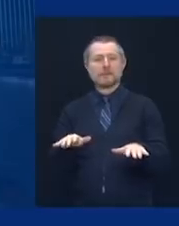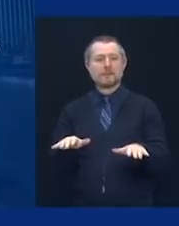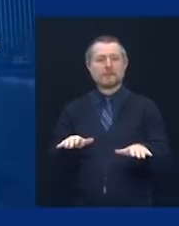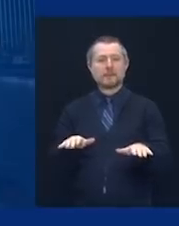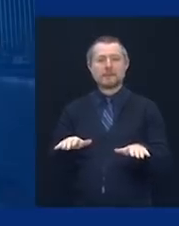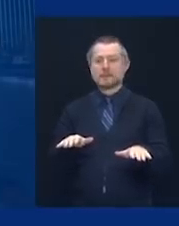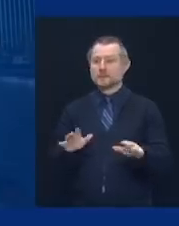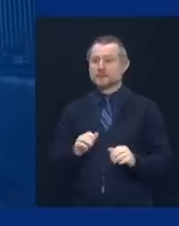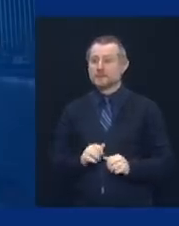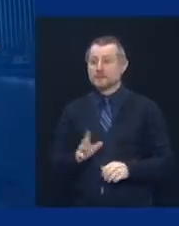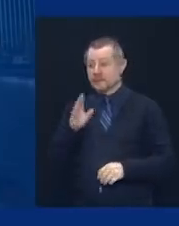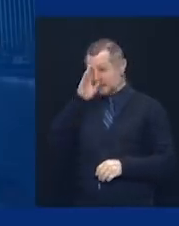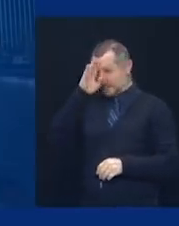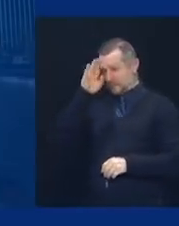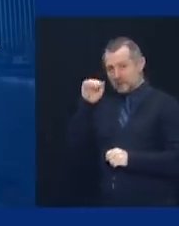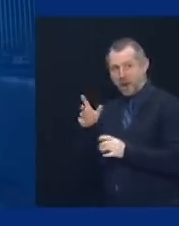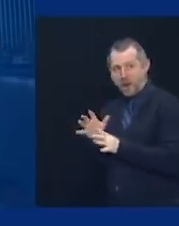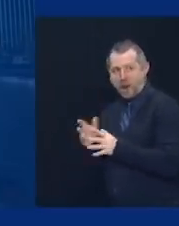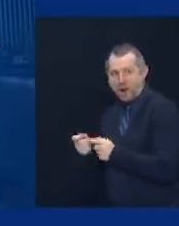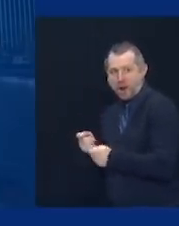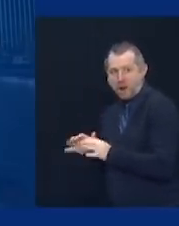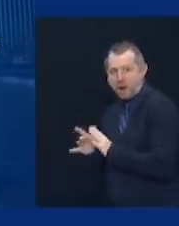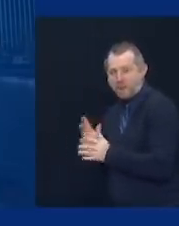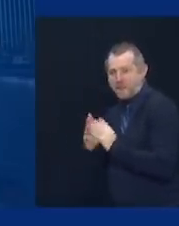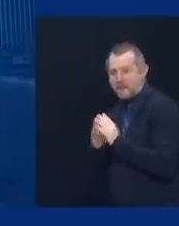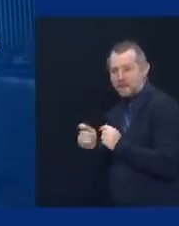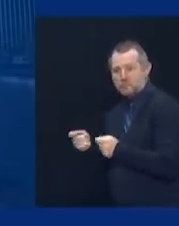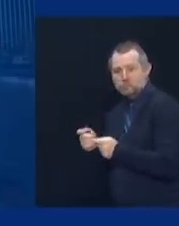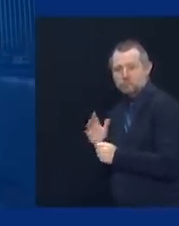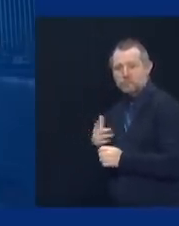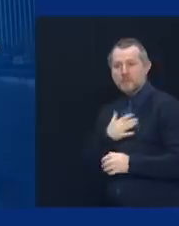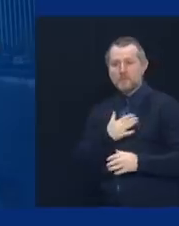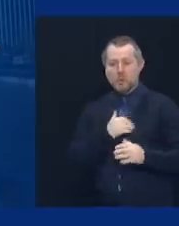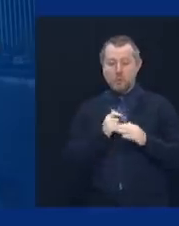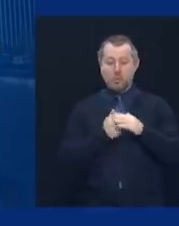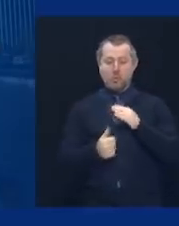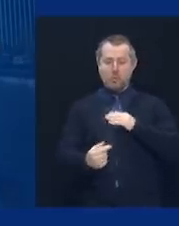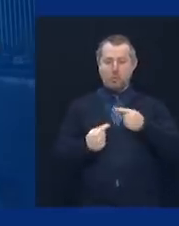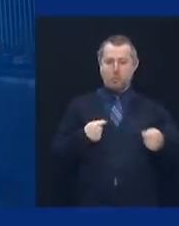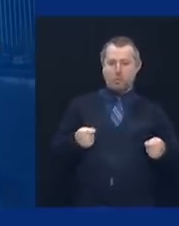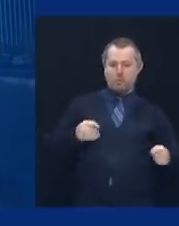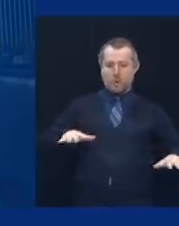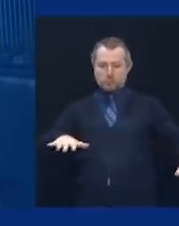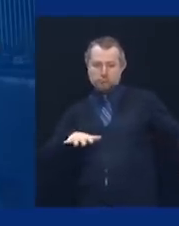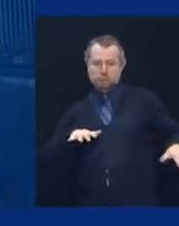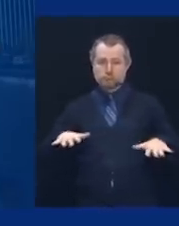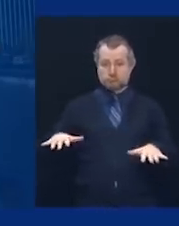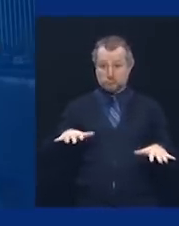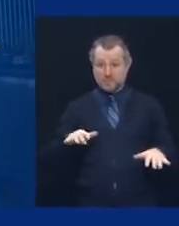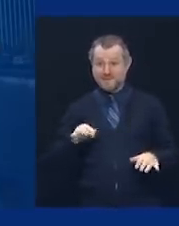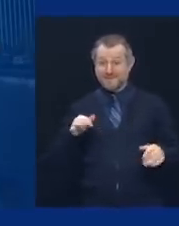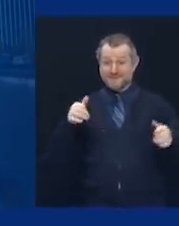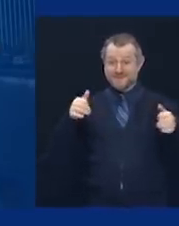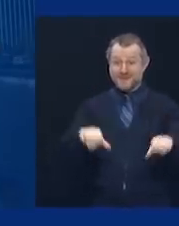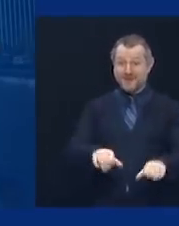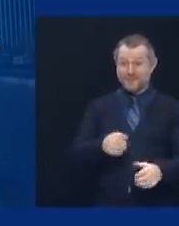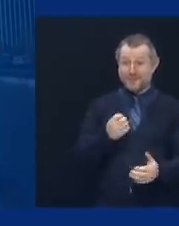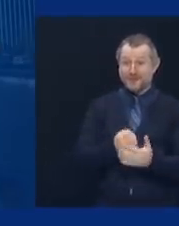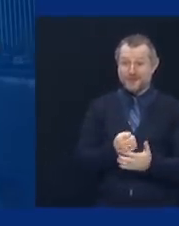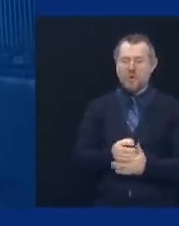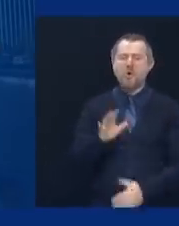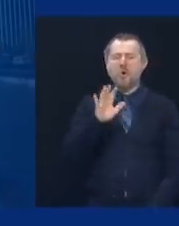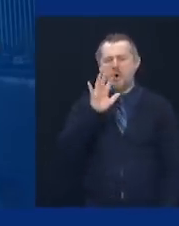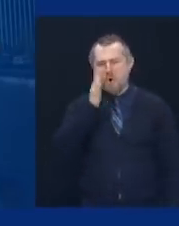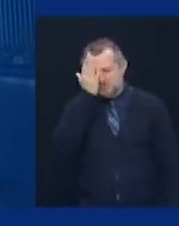control. And shutdowns are very, very harmful. They hurt a lot of people. They